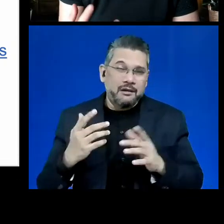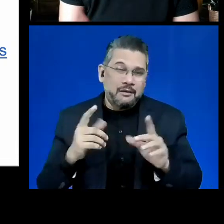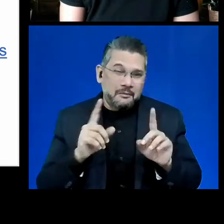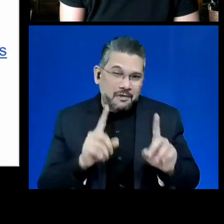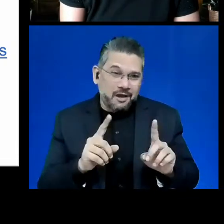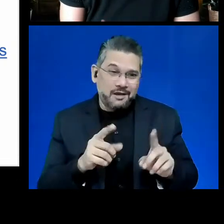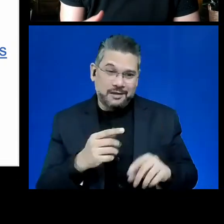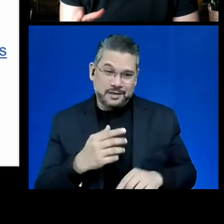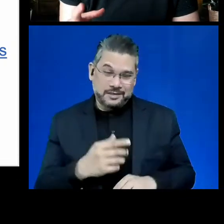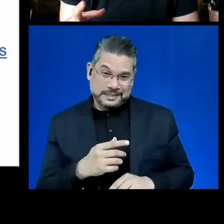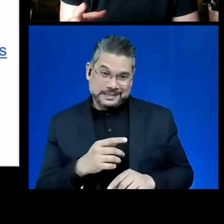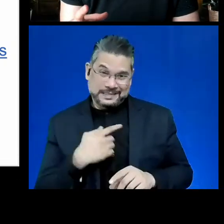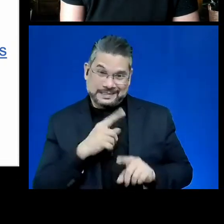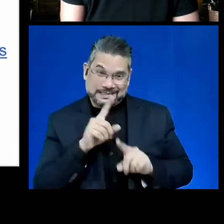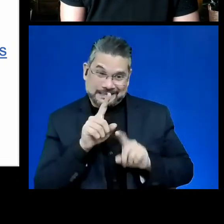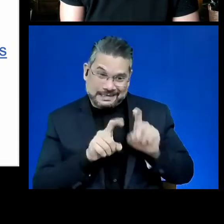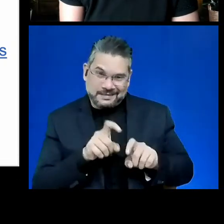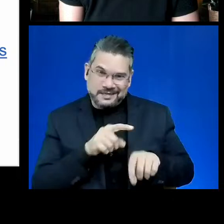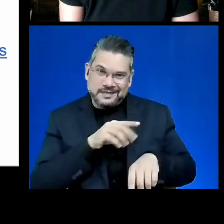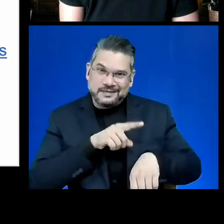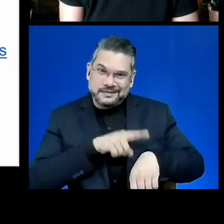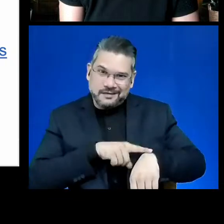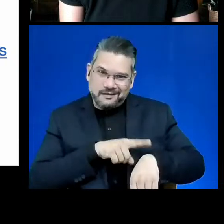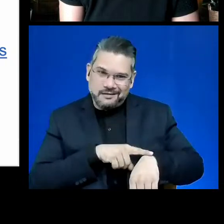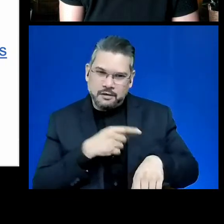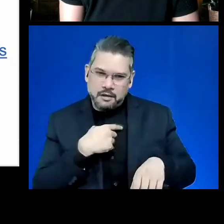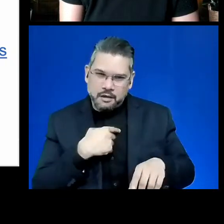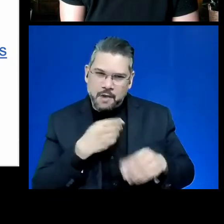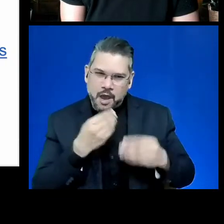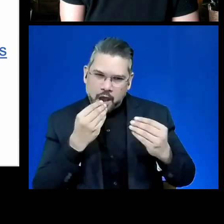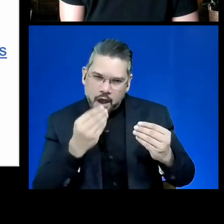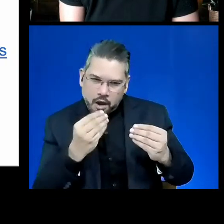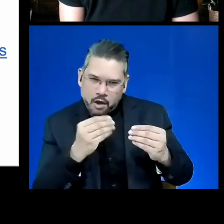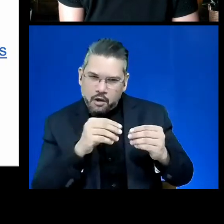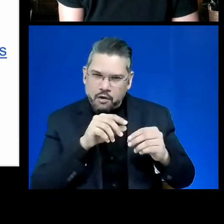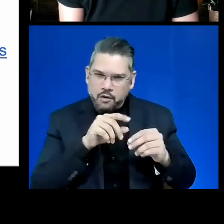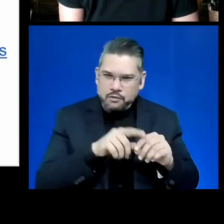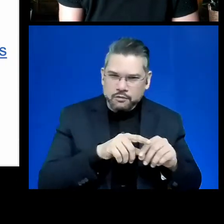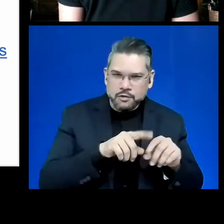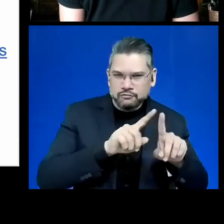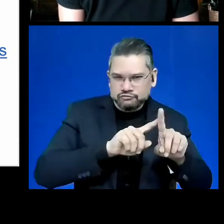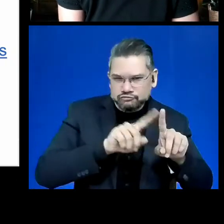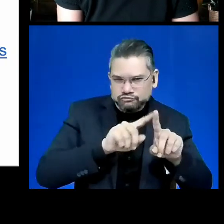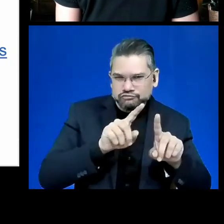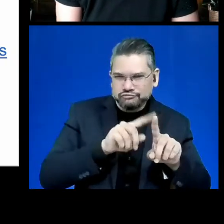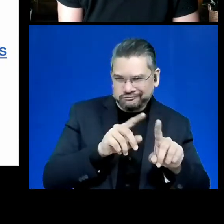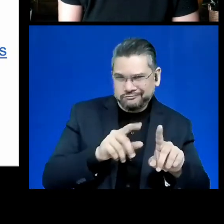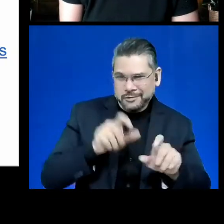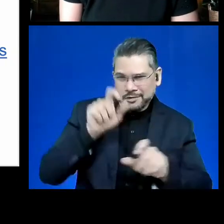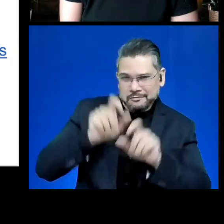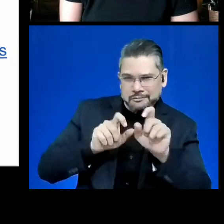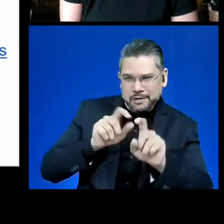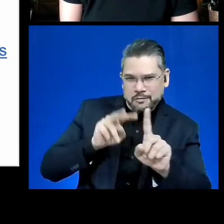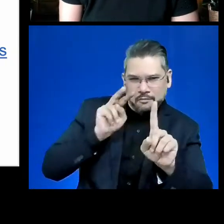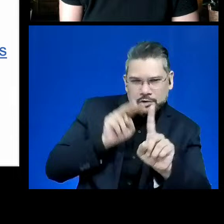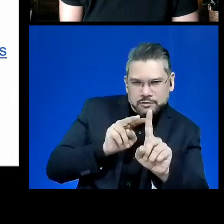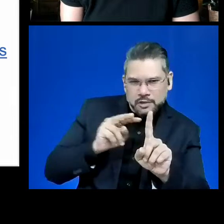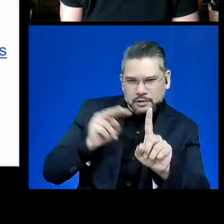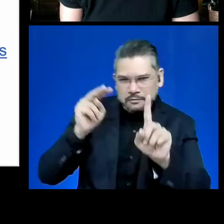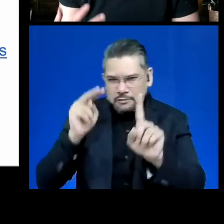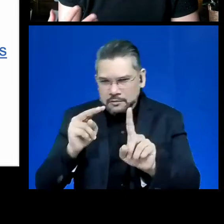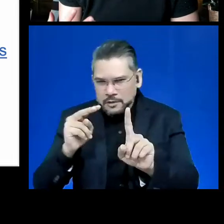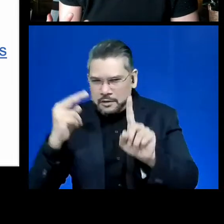get yourself into your digital environment and you're looking at it from the perspective of a user, you might find things